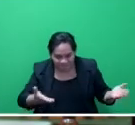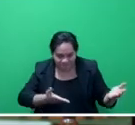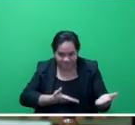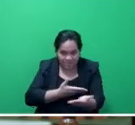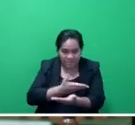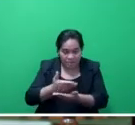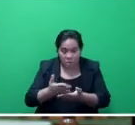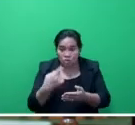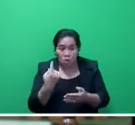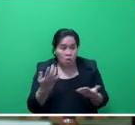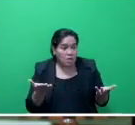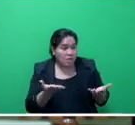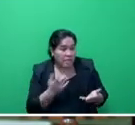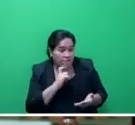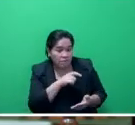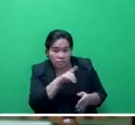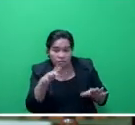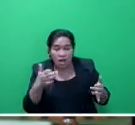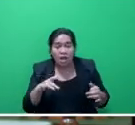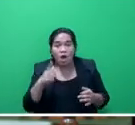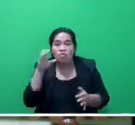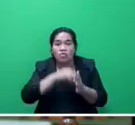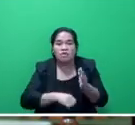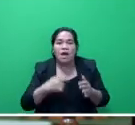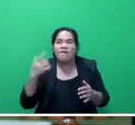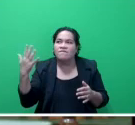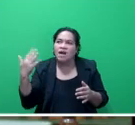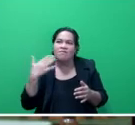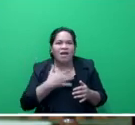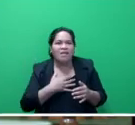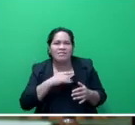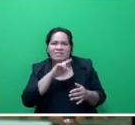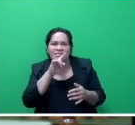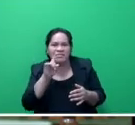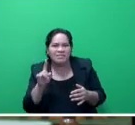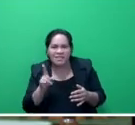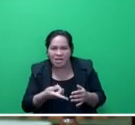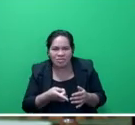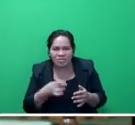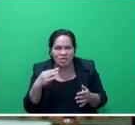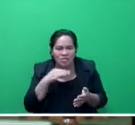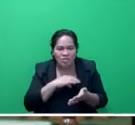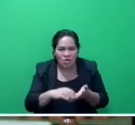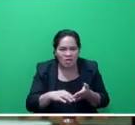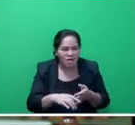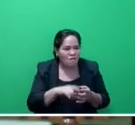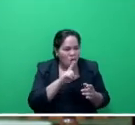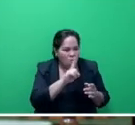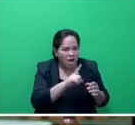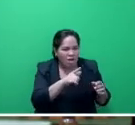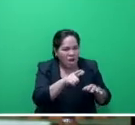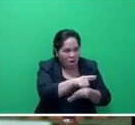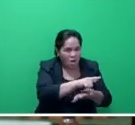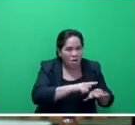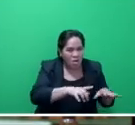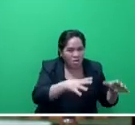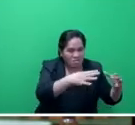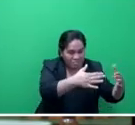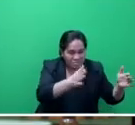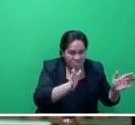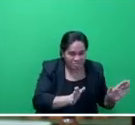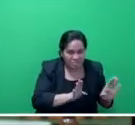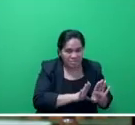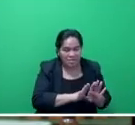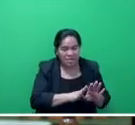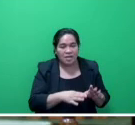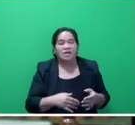sites are ranging from $550,000 to $125,000 per lot in lot sizes in the 3 to 1 acre lots in